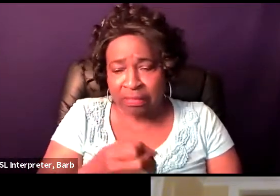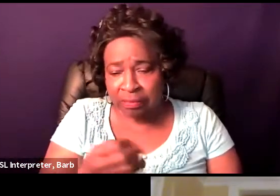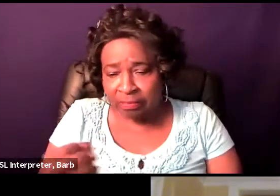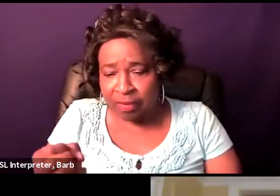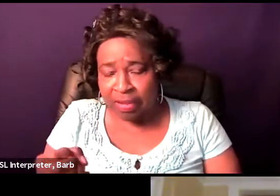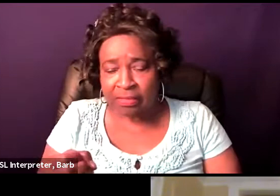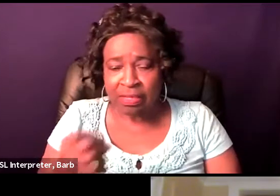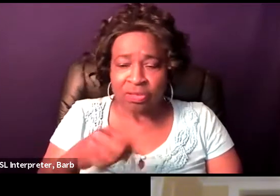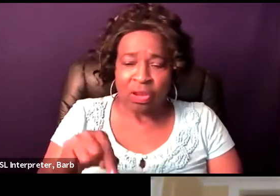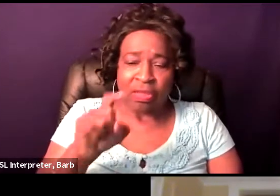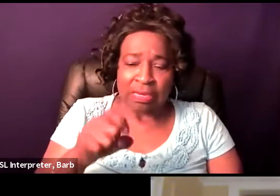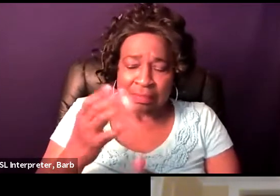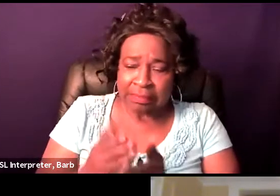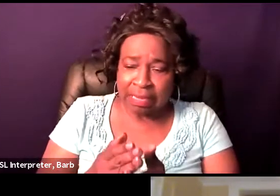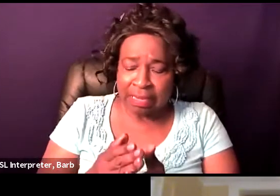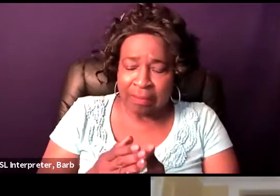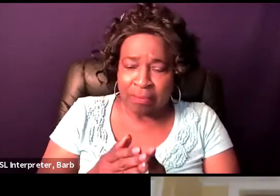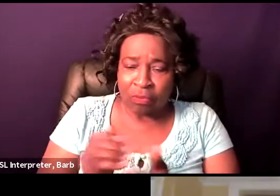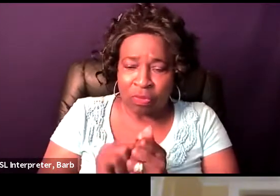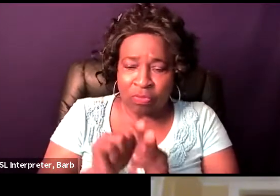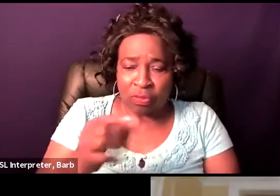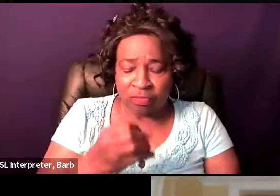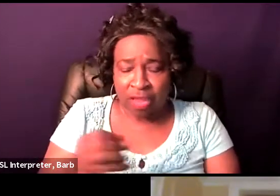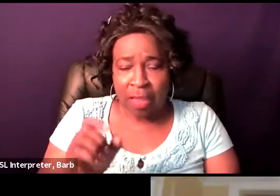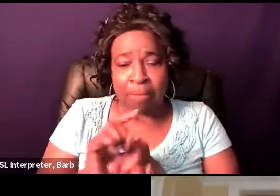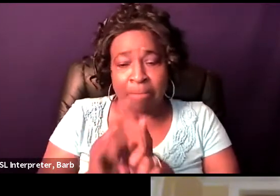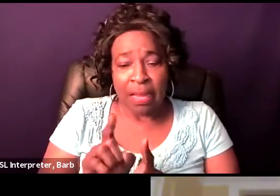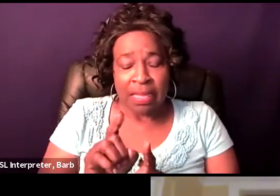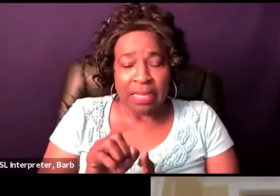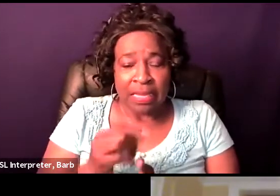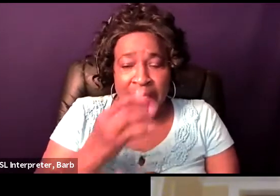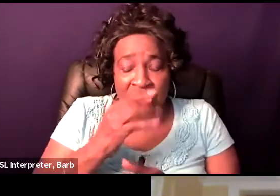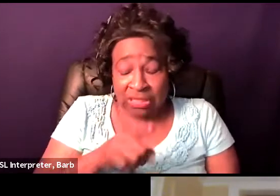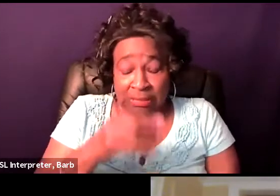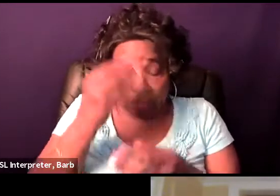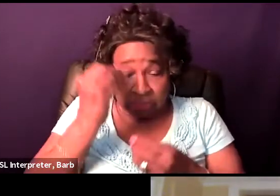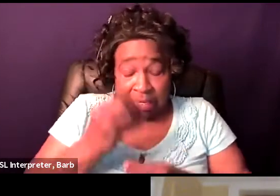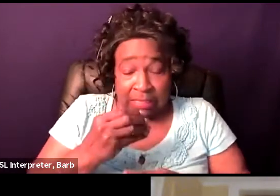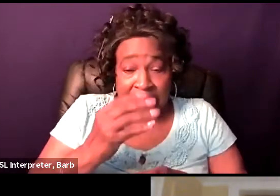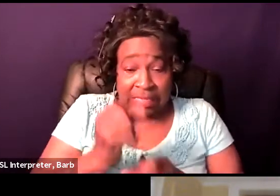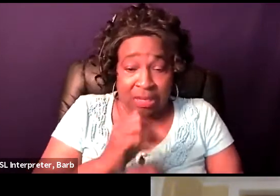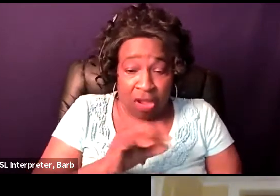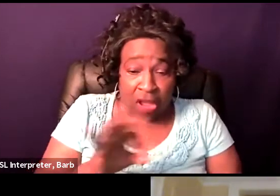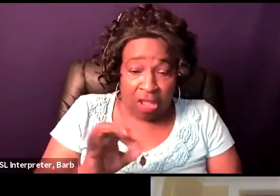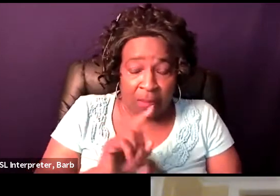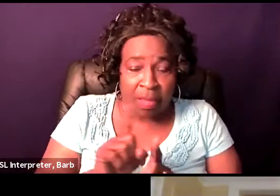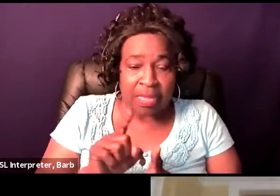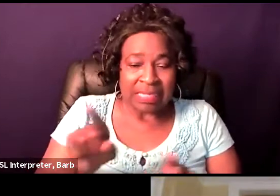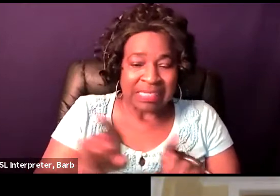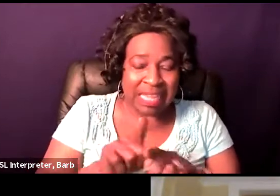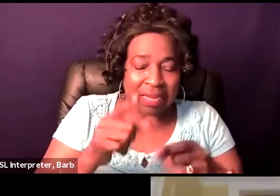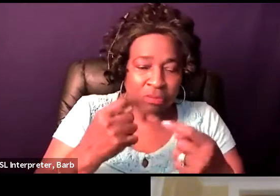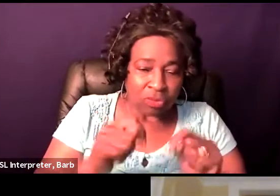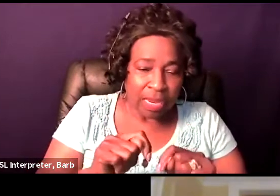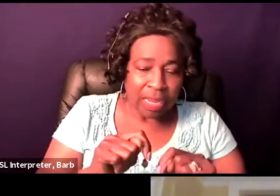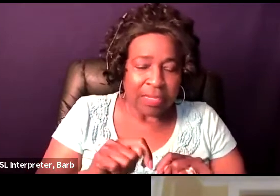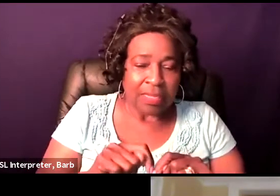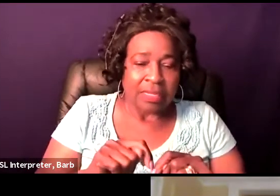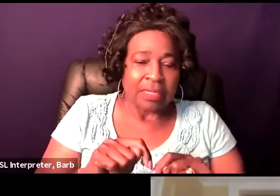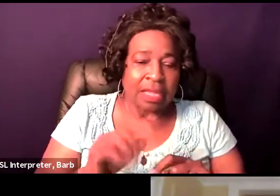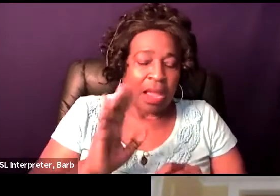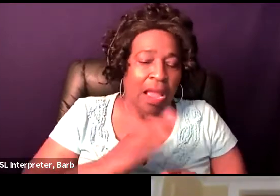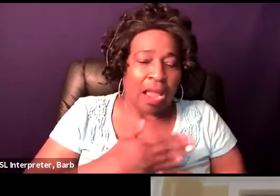y'all need to get off your devices. But meanwhile, it's interesting. She's telling us to get up, but at the same time, our ability to connect and engage,